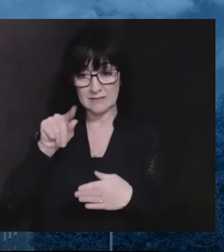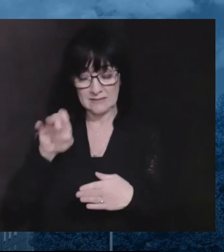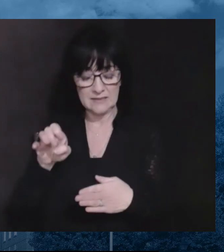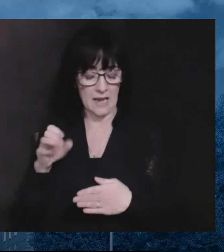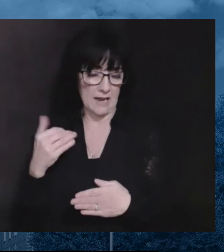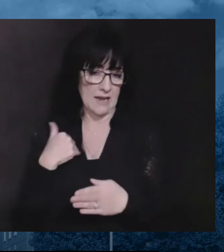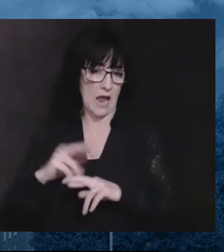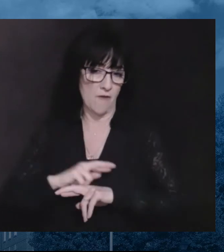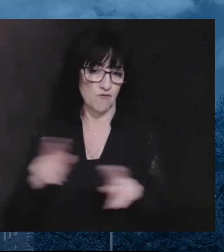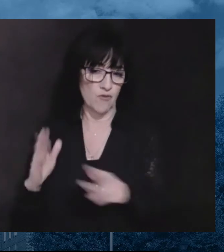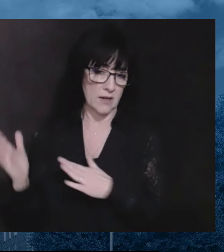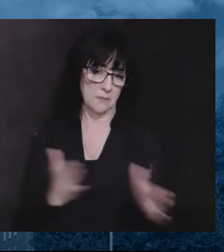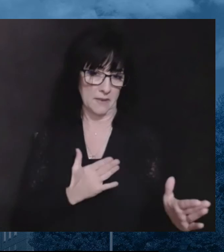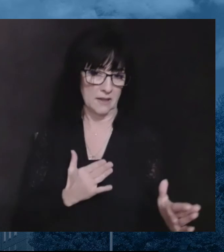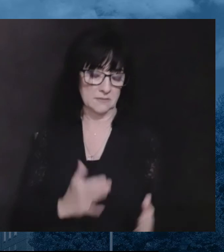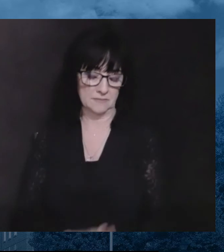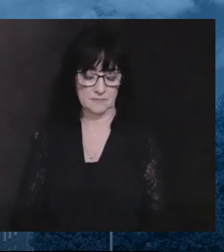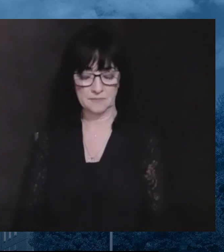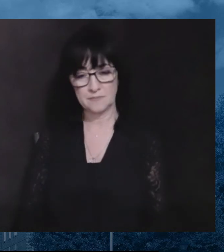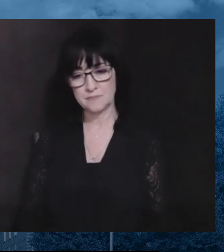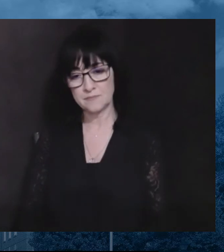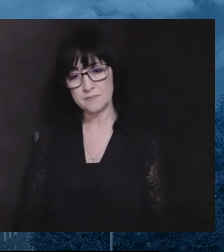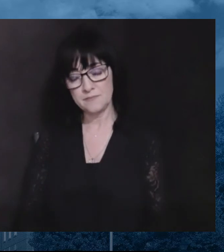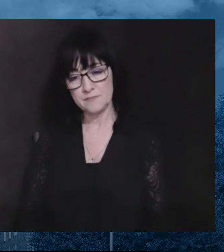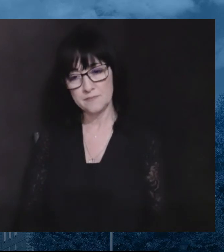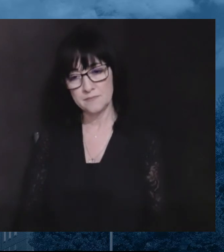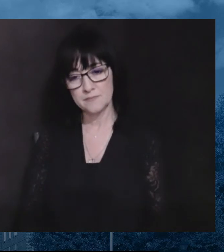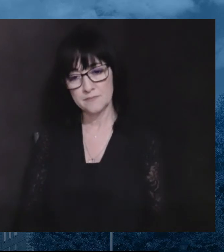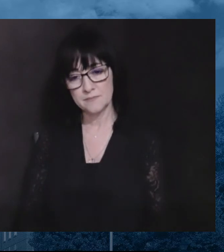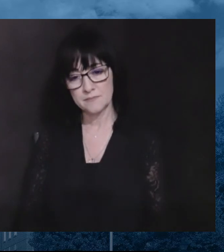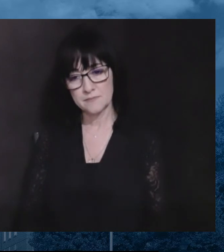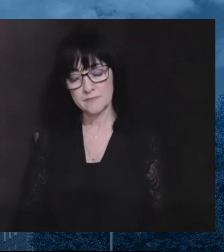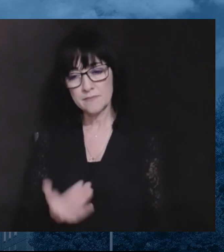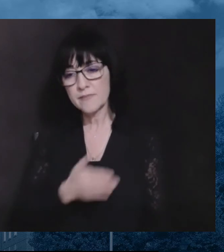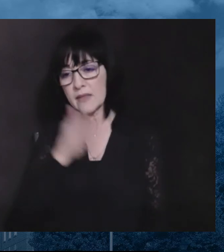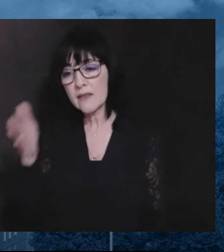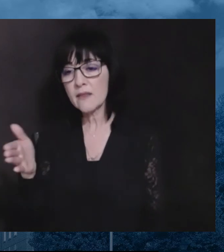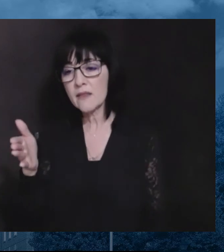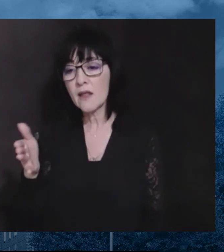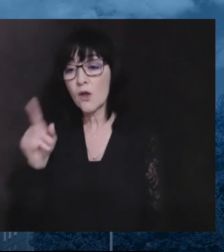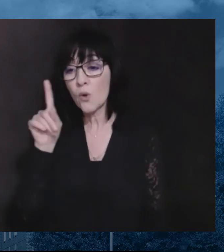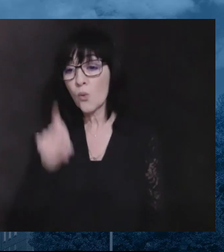All right, next we will go to Cassie Semyon from WBOC.